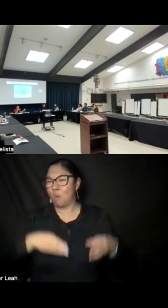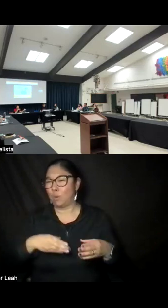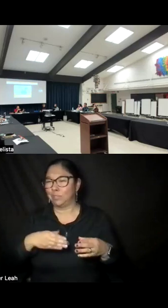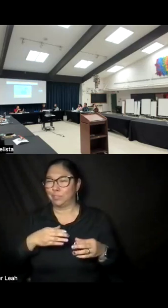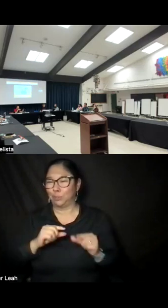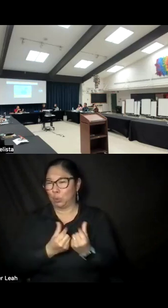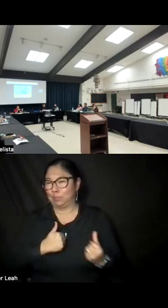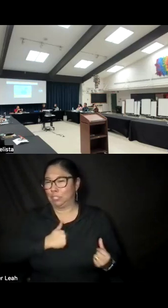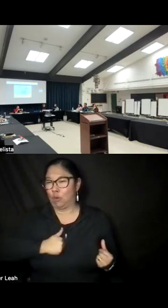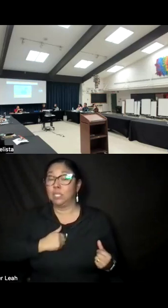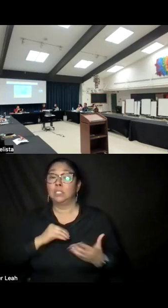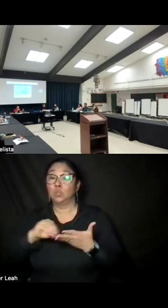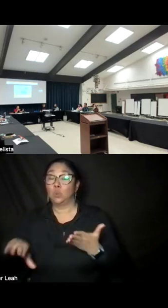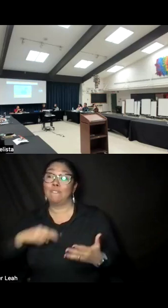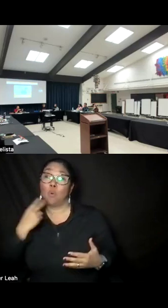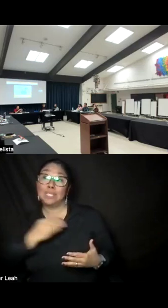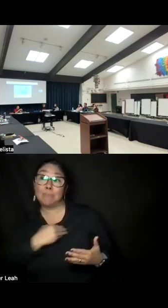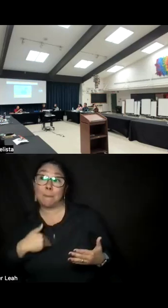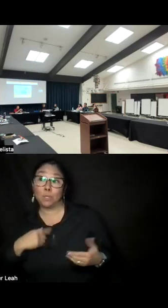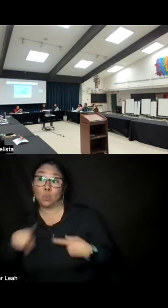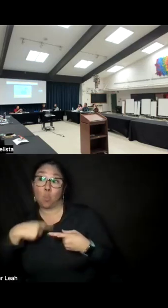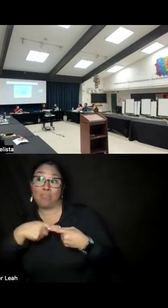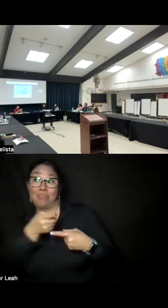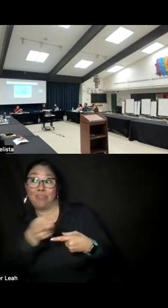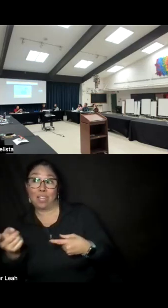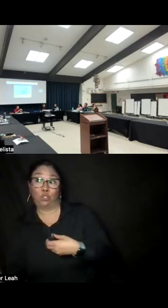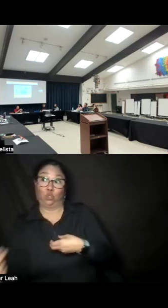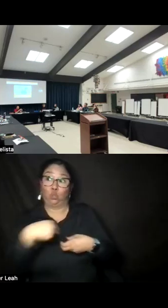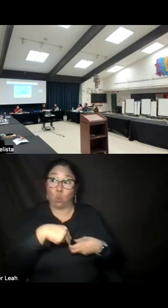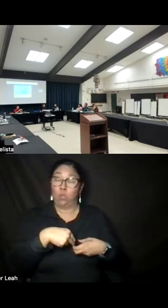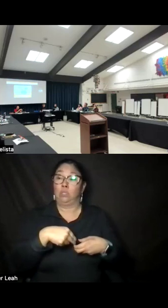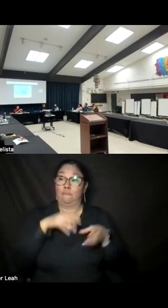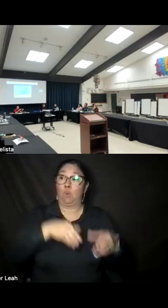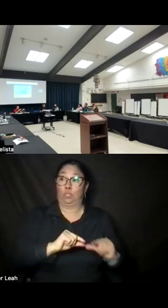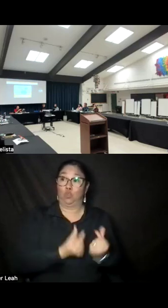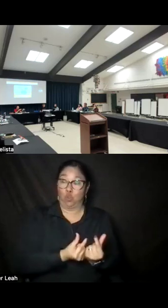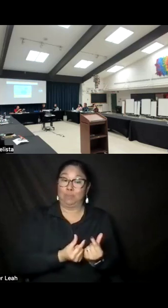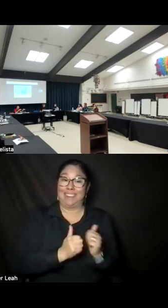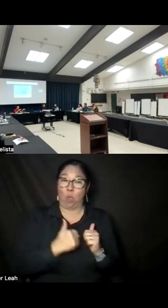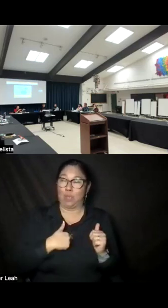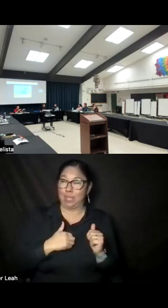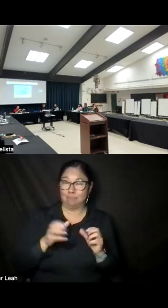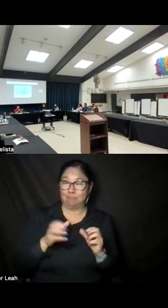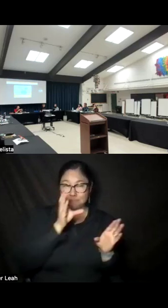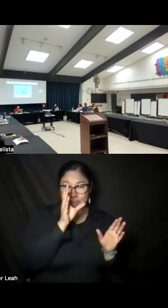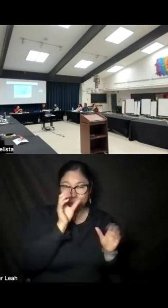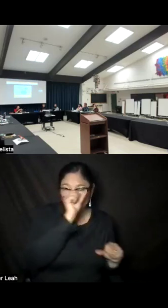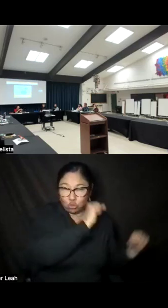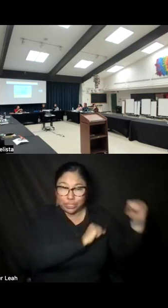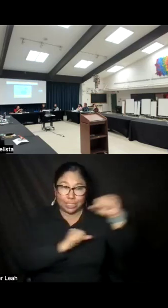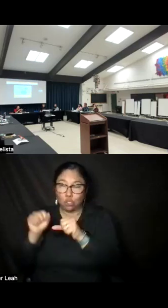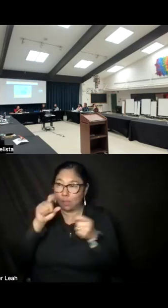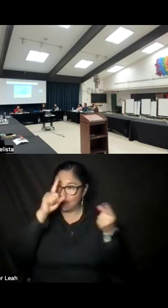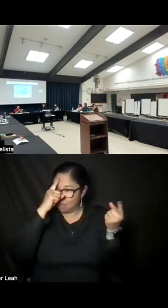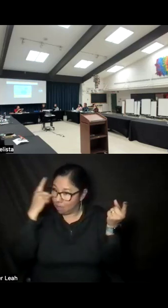our student voice members when they come on board to those focus groups, and how we can strategically align